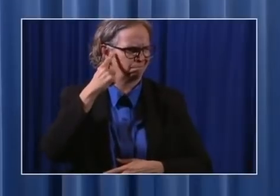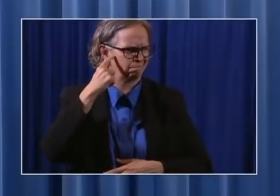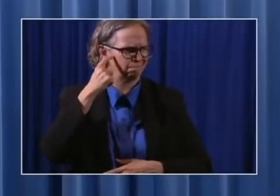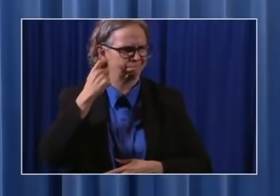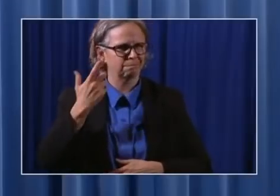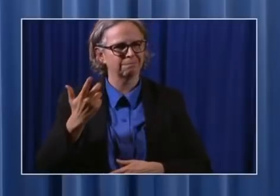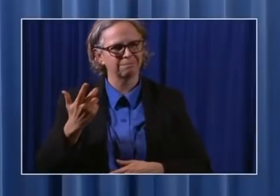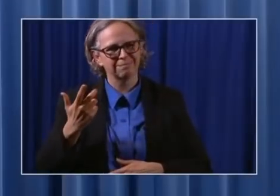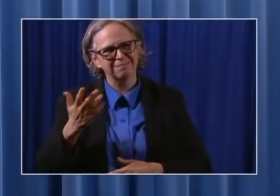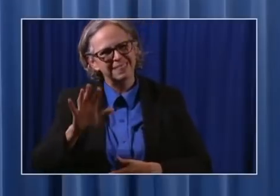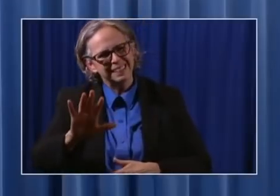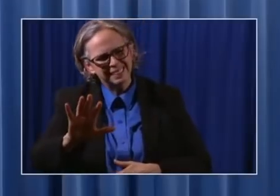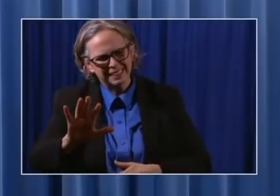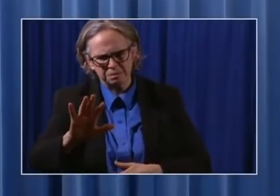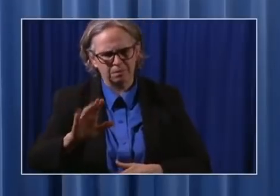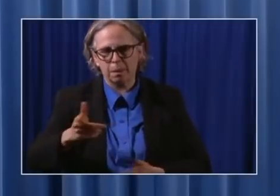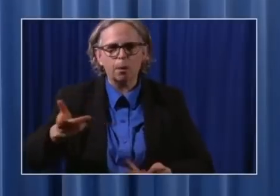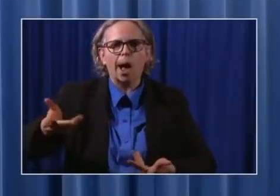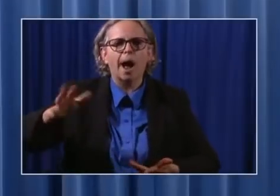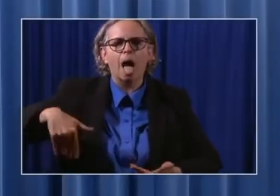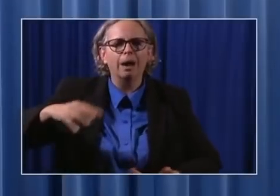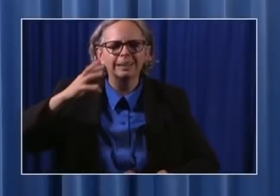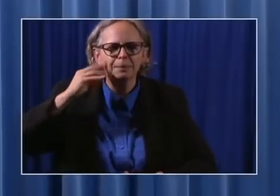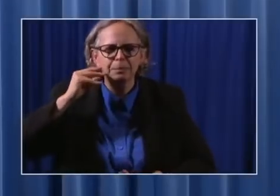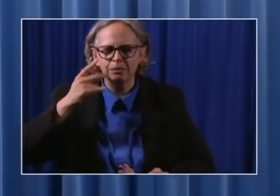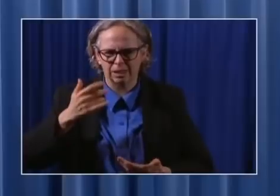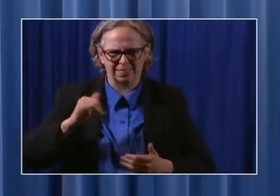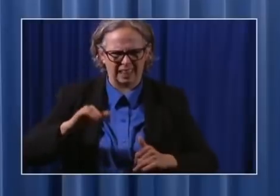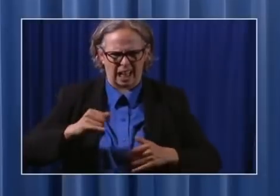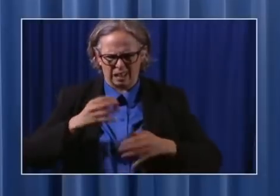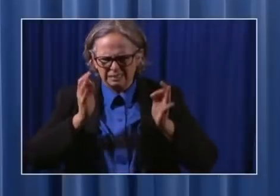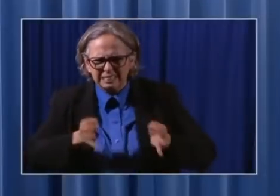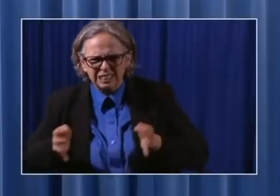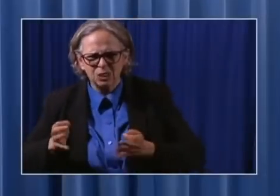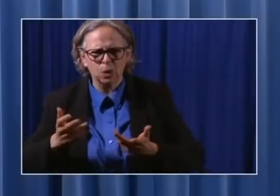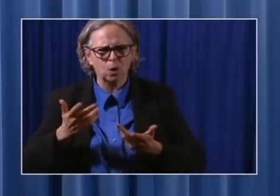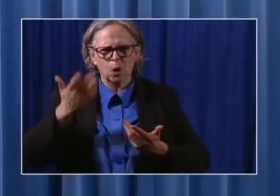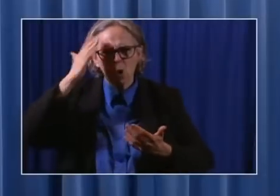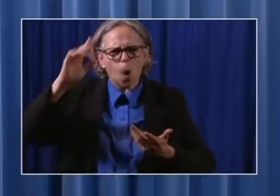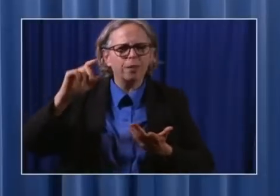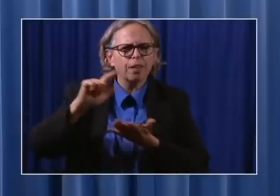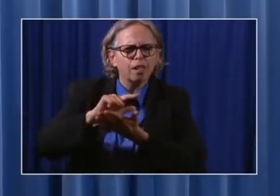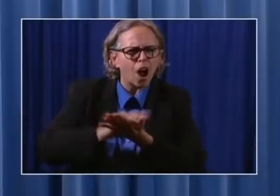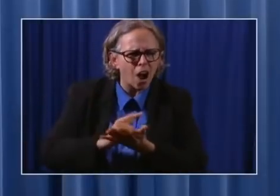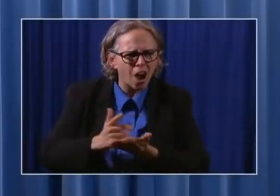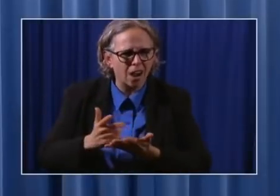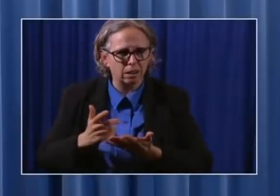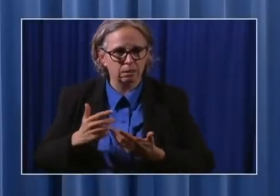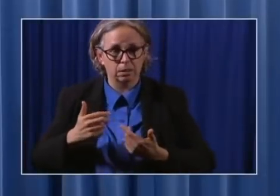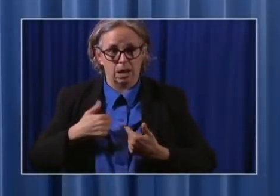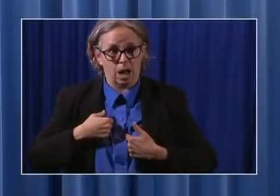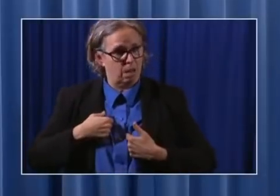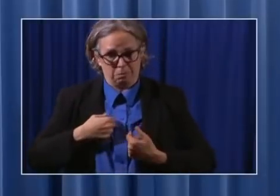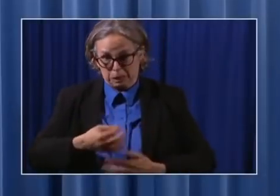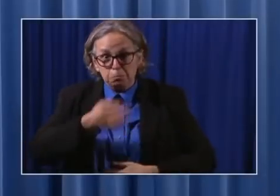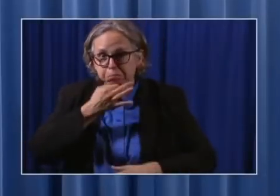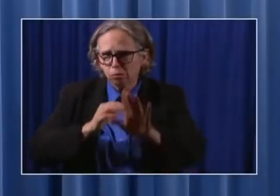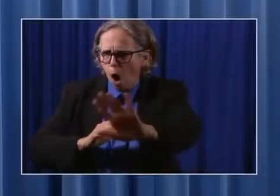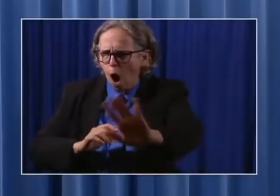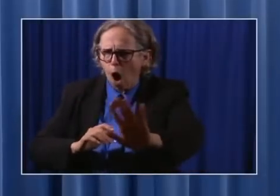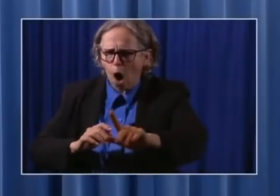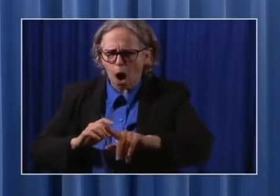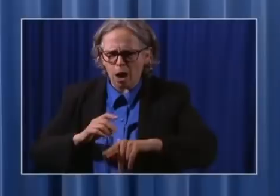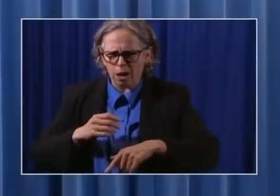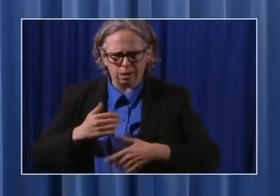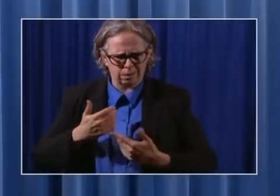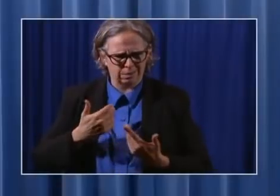or navigated these different cases or what the law is today. And I do not pretend to be an expert. I'm not a constitutional scholar.